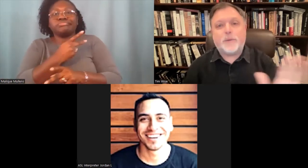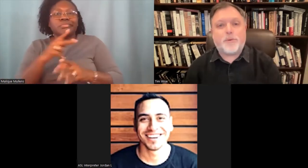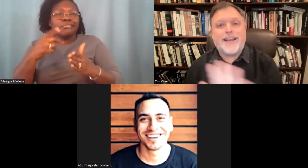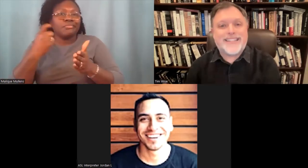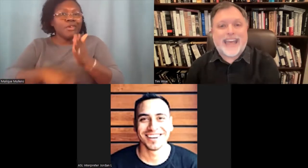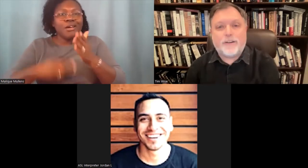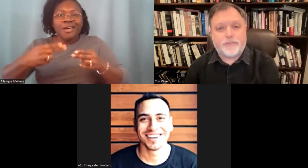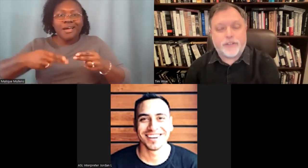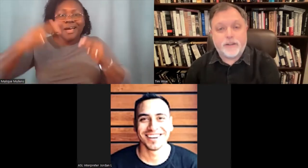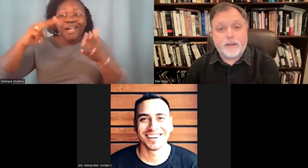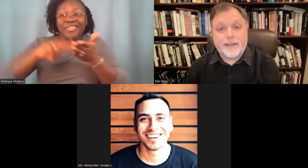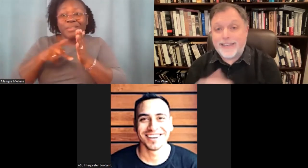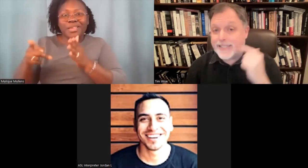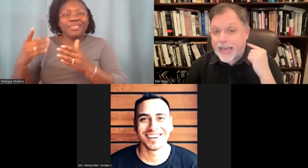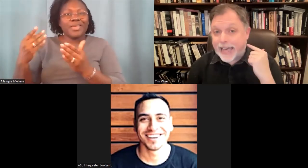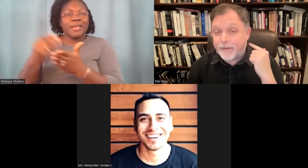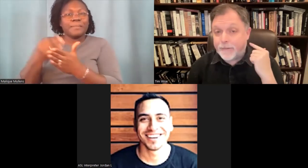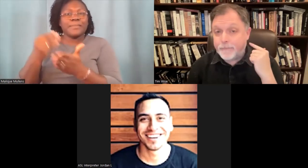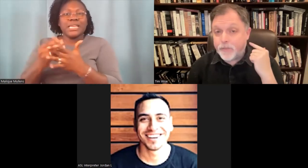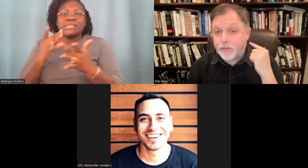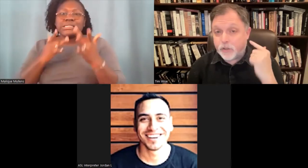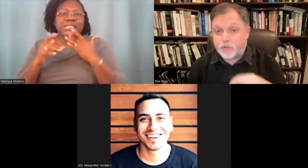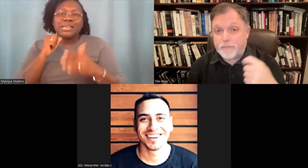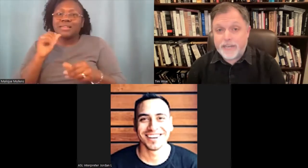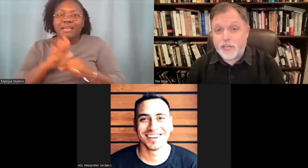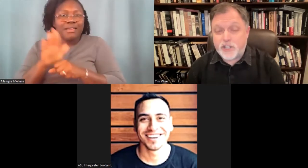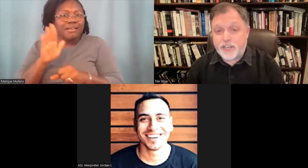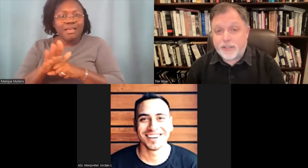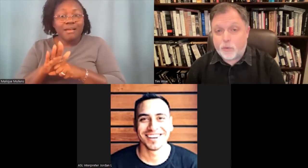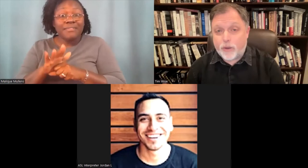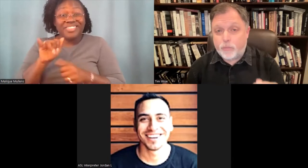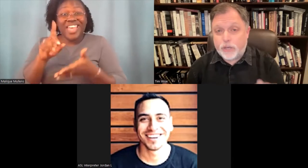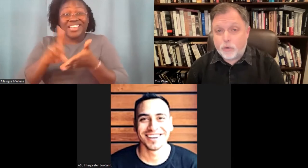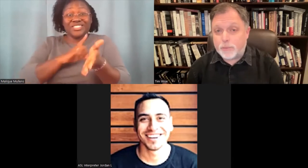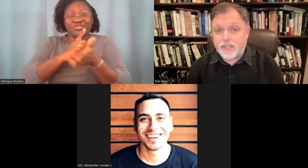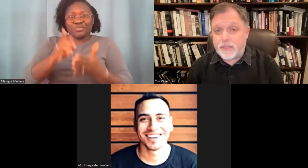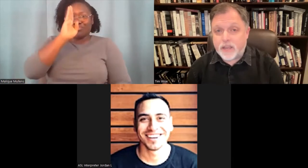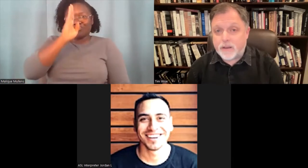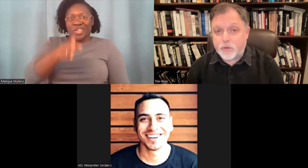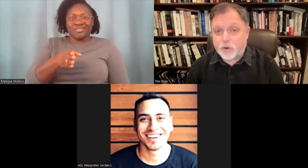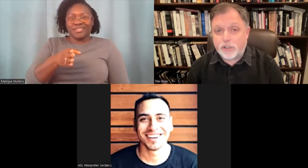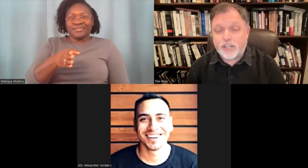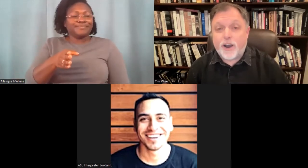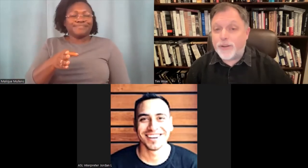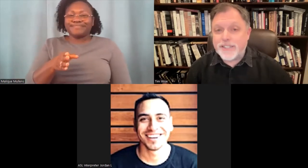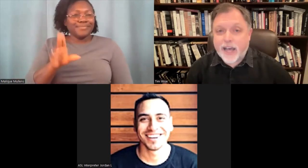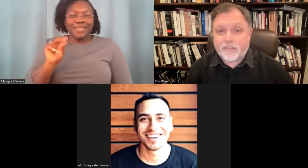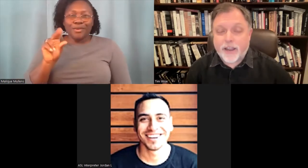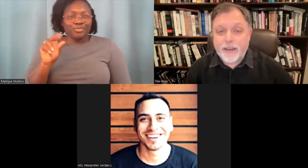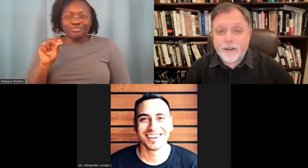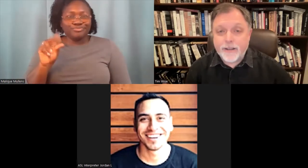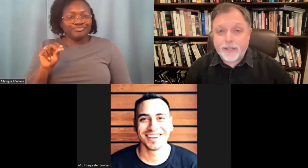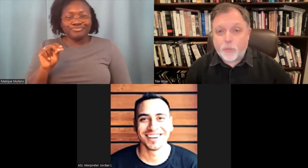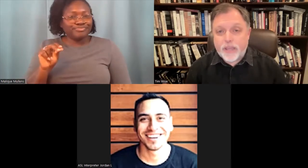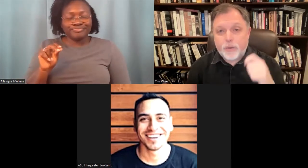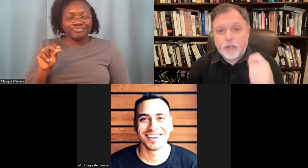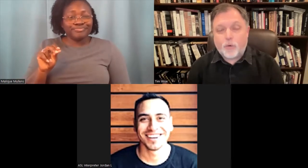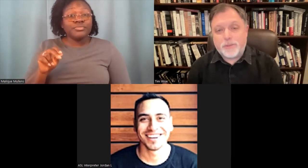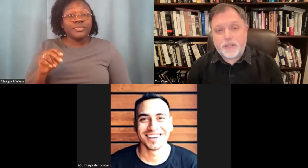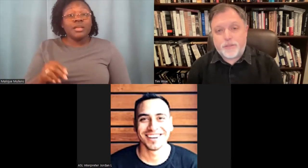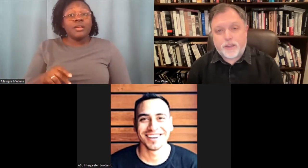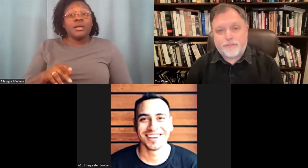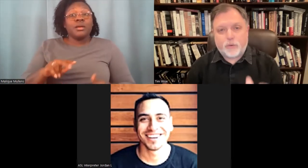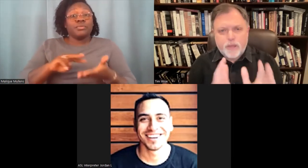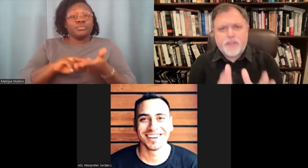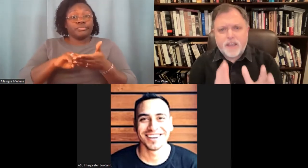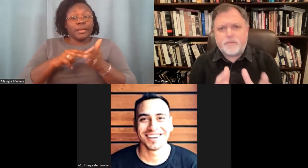that they're priced out of it. Is that discrimination in the way we normally think of the word? No, it's not, right? In the way we